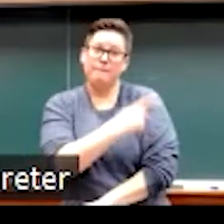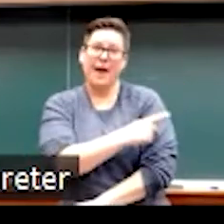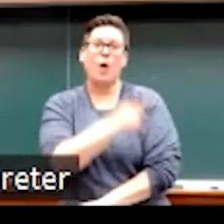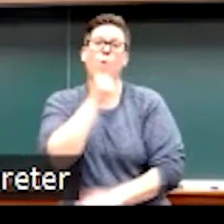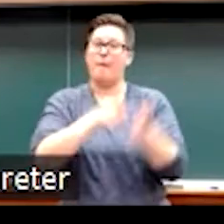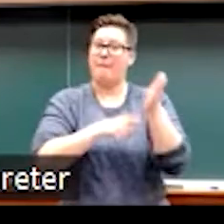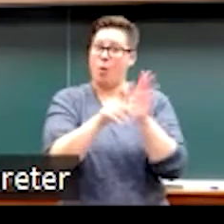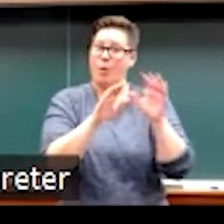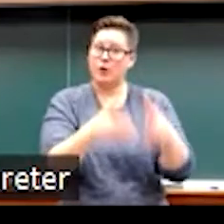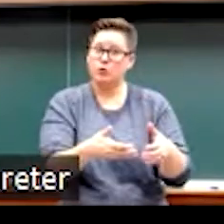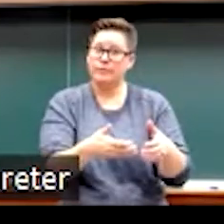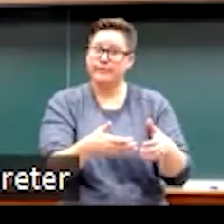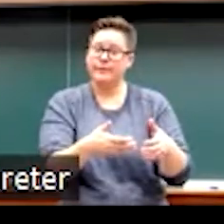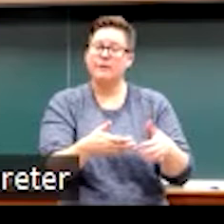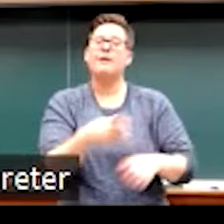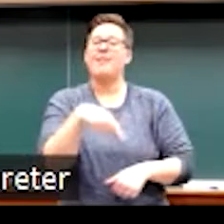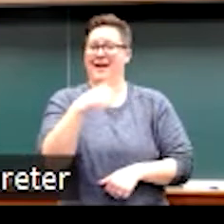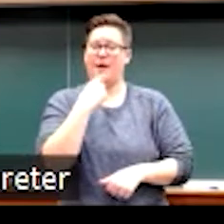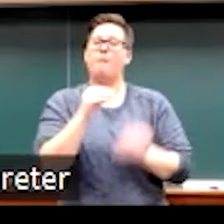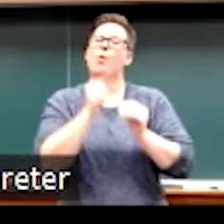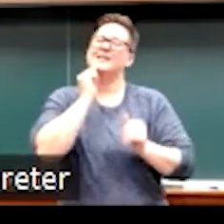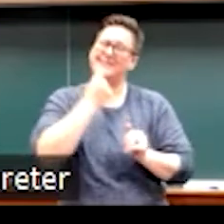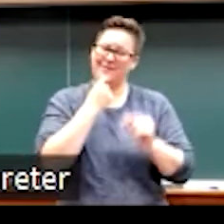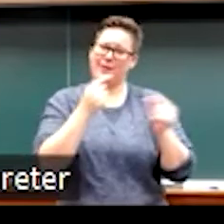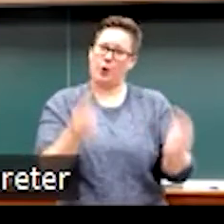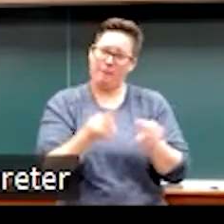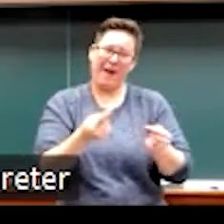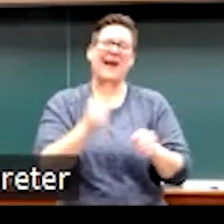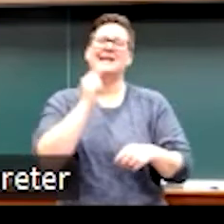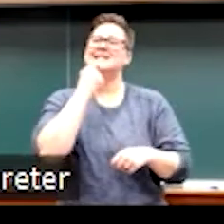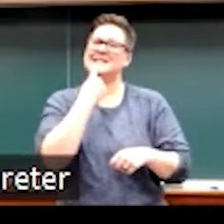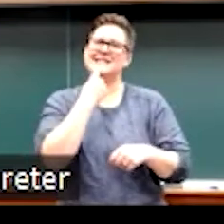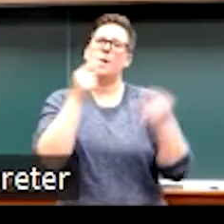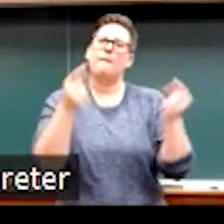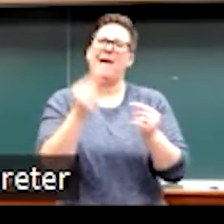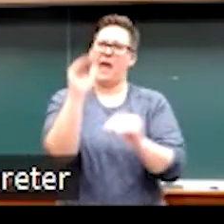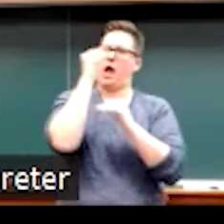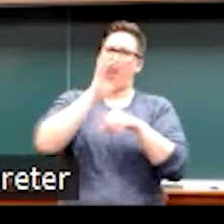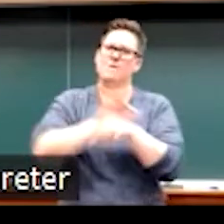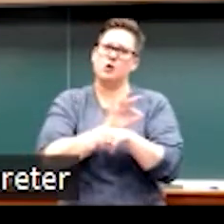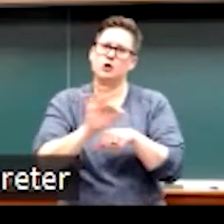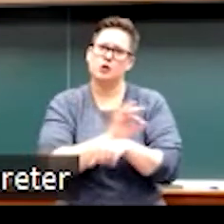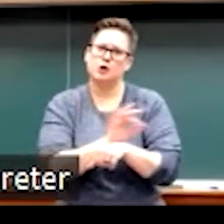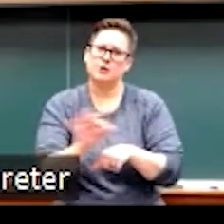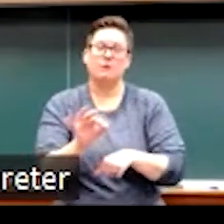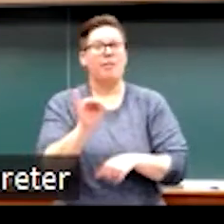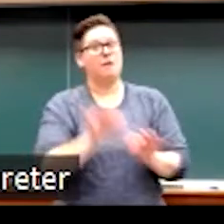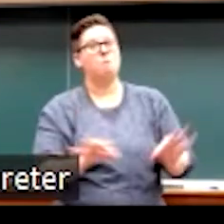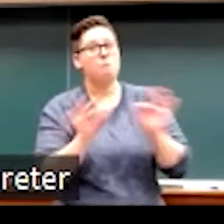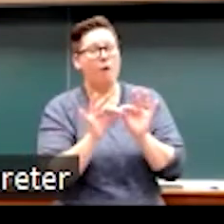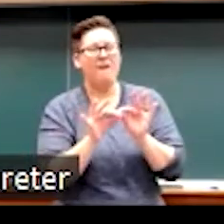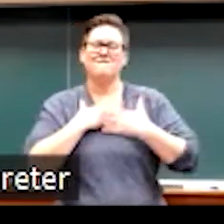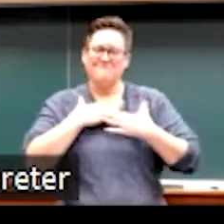belonging to minoritized groups report more severe pain-related functional impairment. That one's